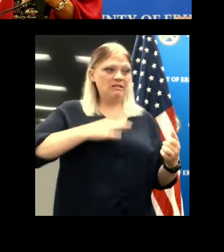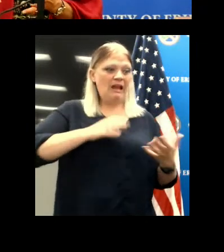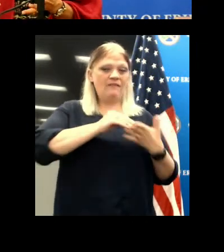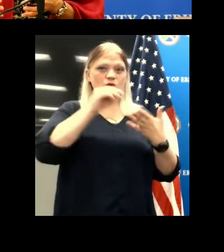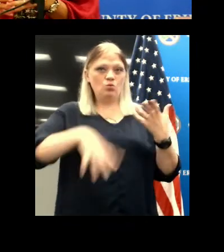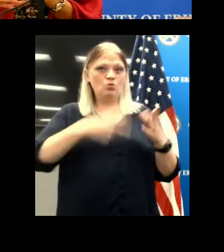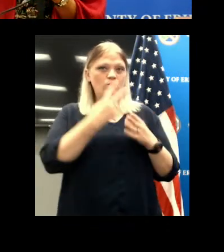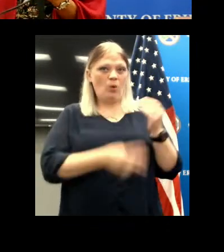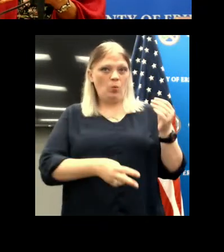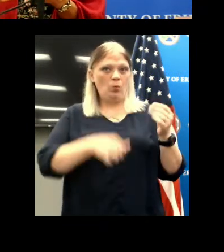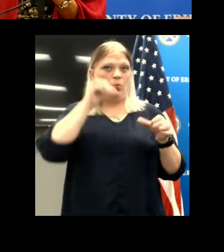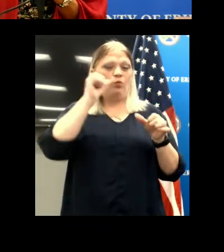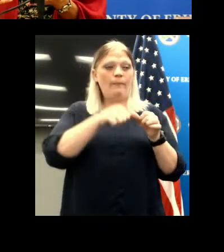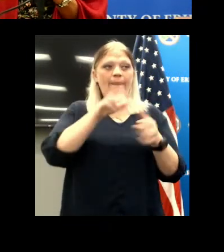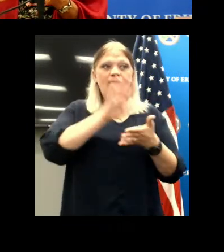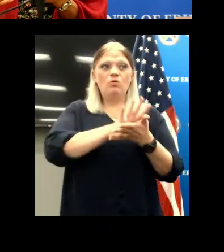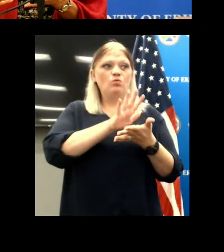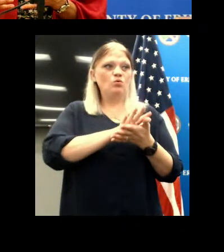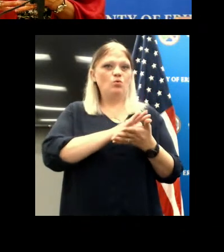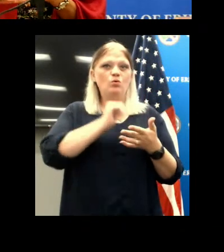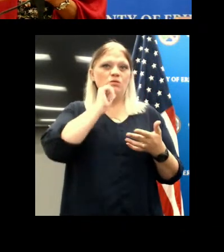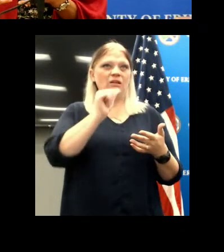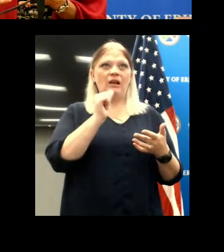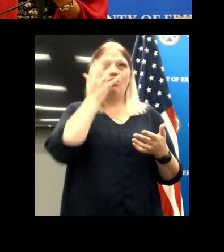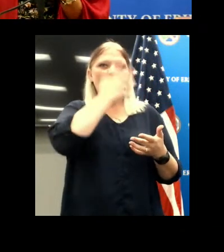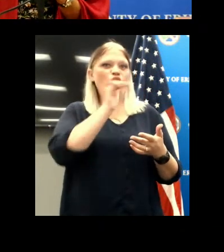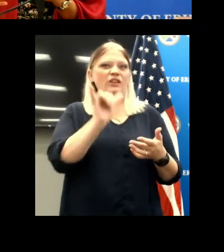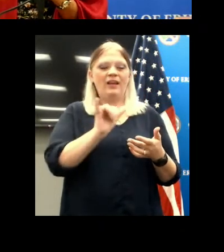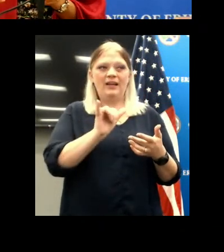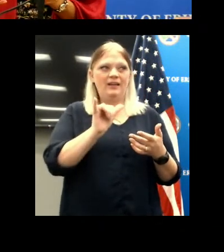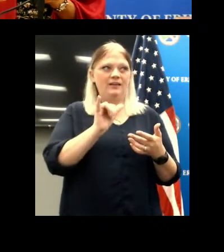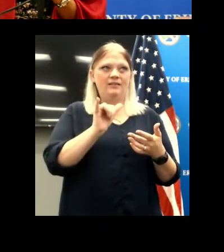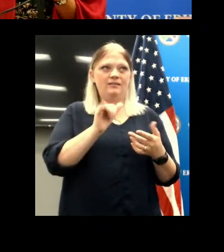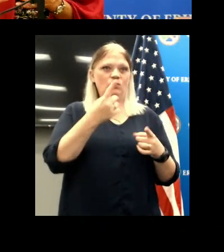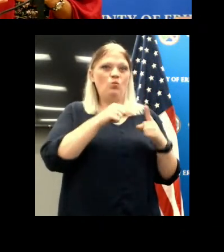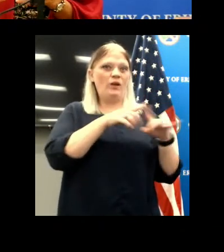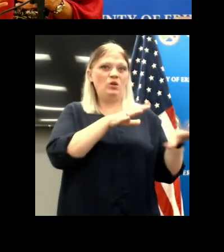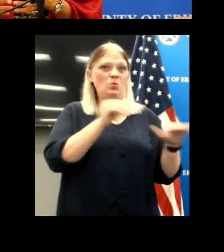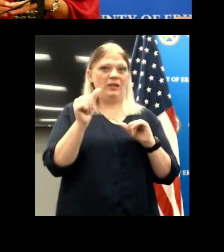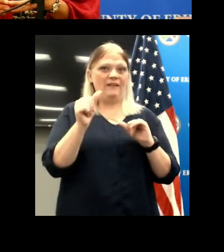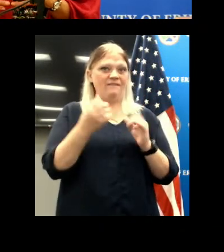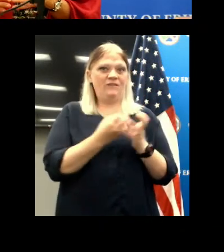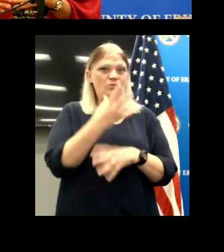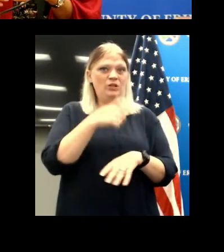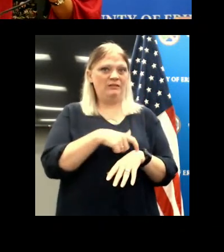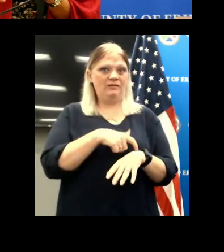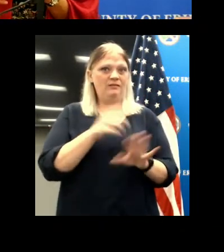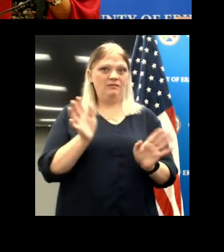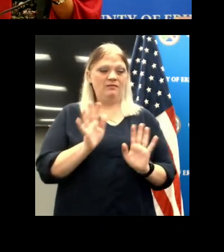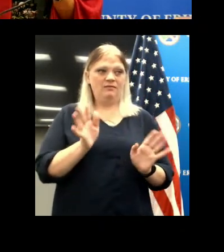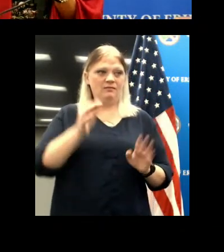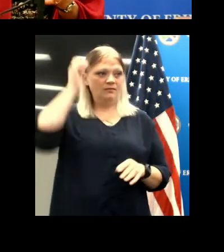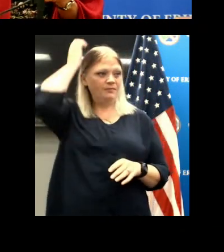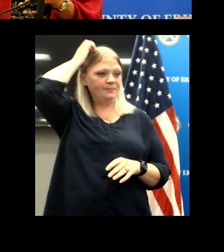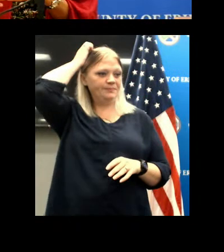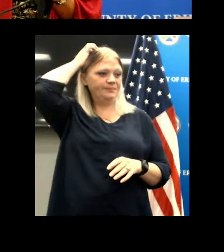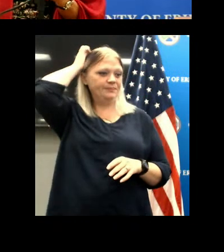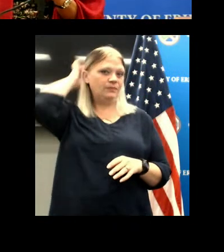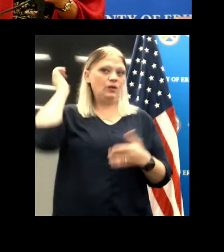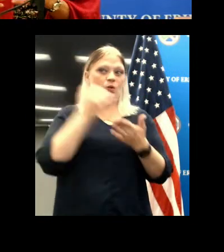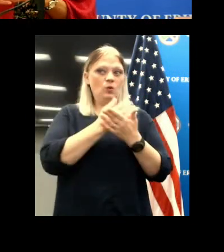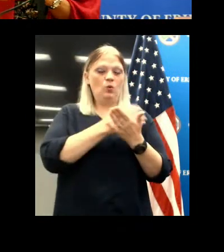just remember, school is not going to look like it did when people left in the spring. There are going to be new